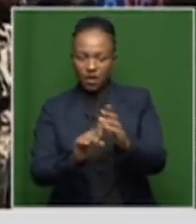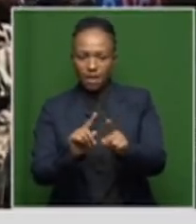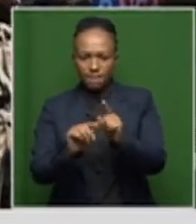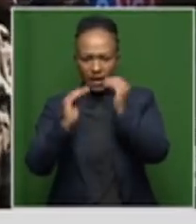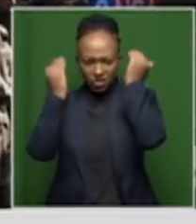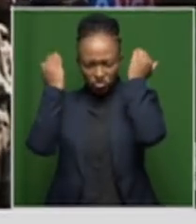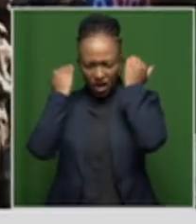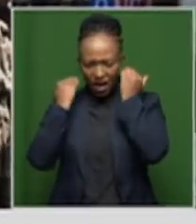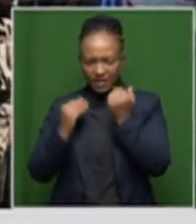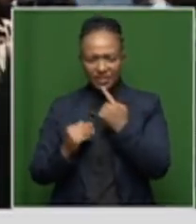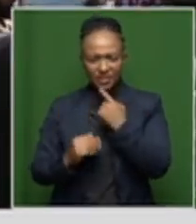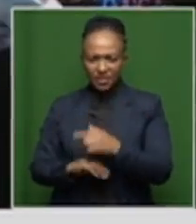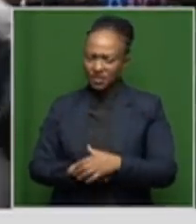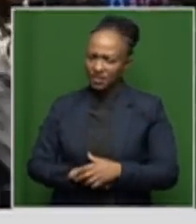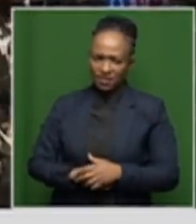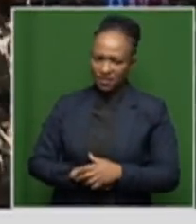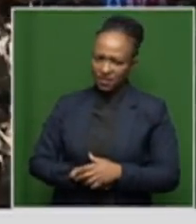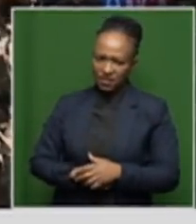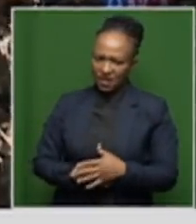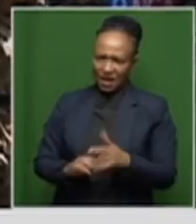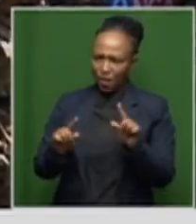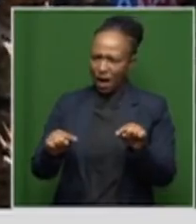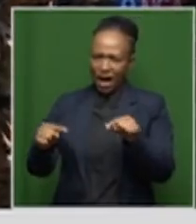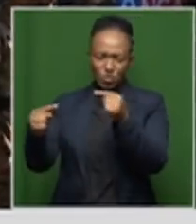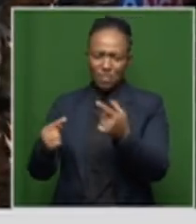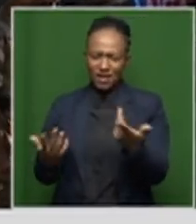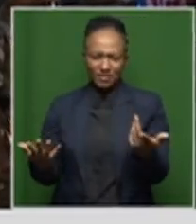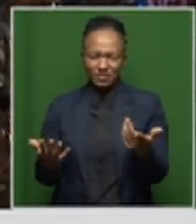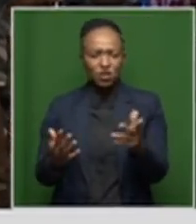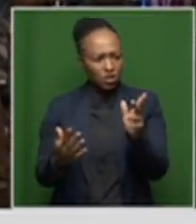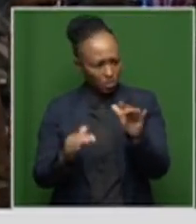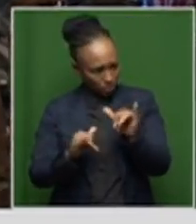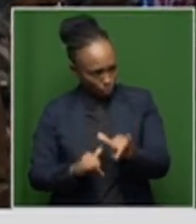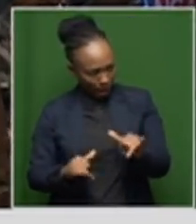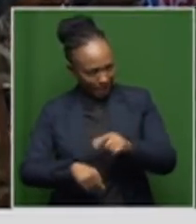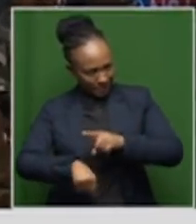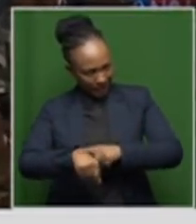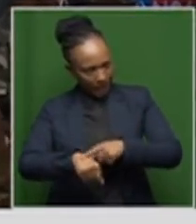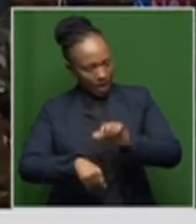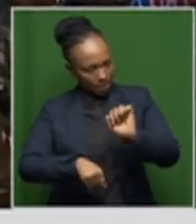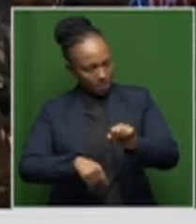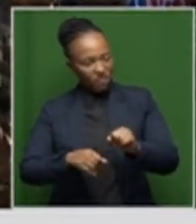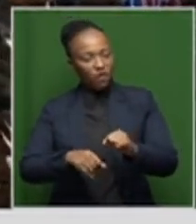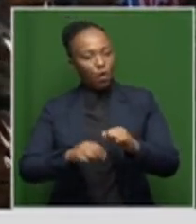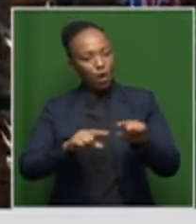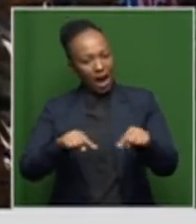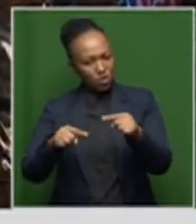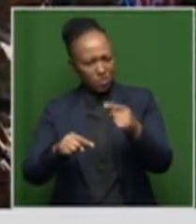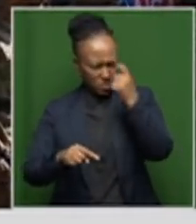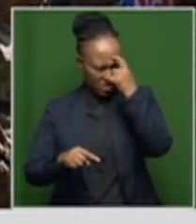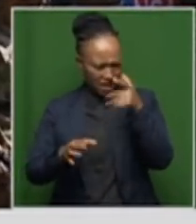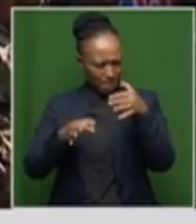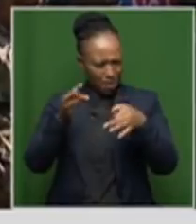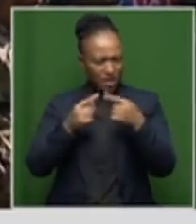was also saying, well, you're actually now making the arguments now instead of waiting for that opportunity. Would you describe that as having made a